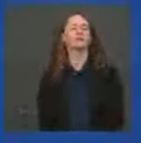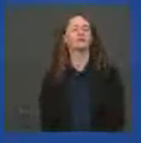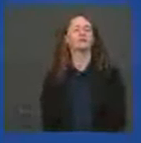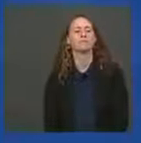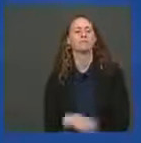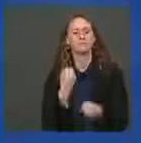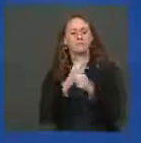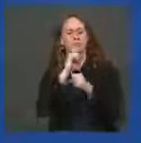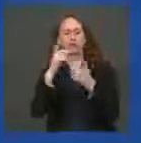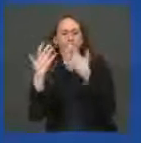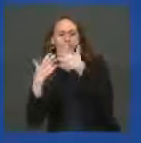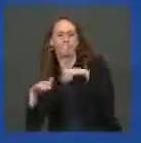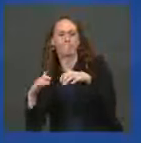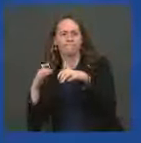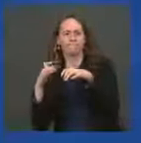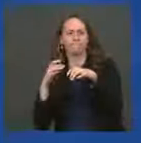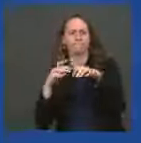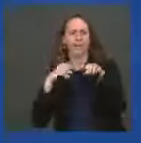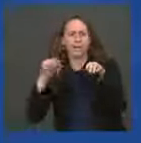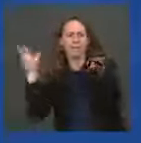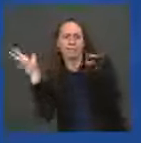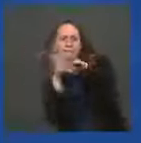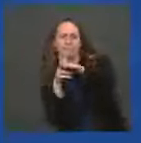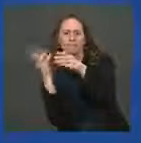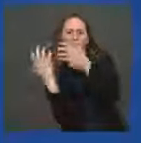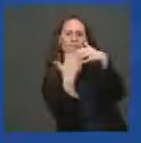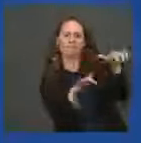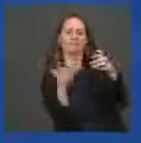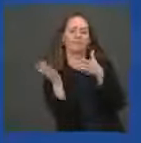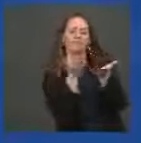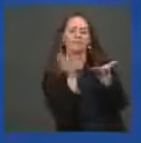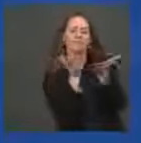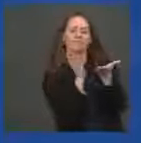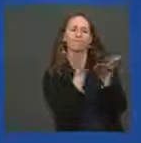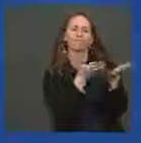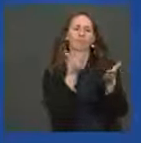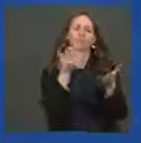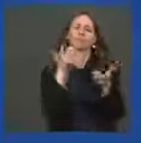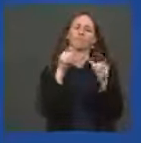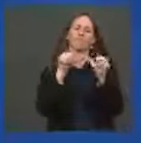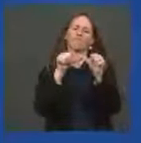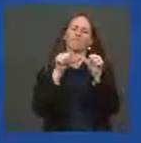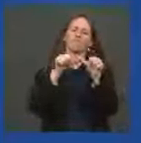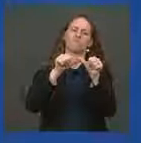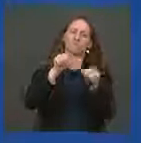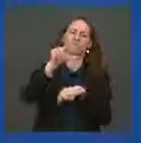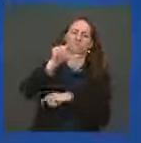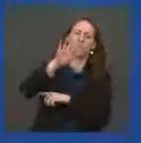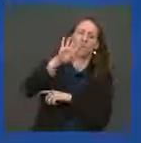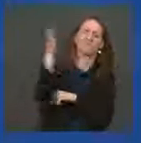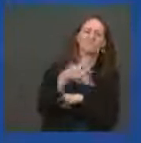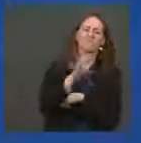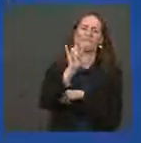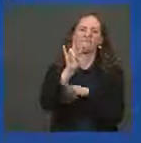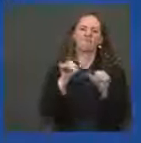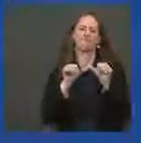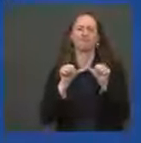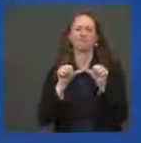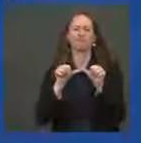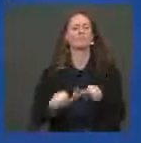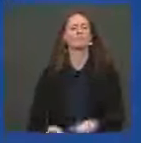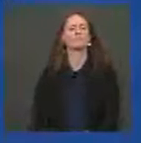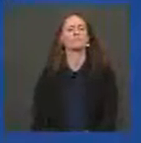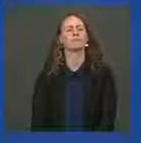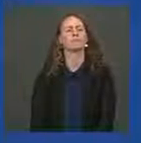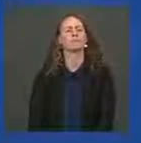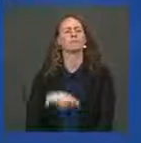logistical supply chain nationwide to a 24/7 system. And here's why it matters. Traditionally, our